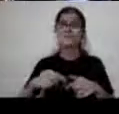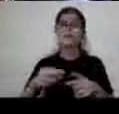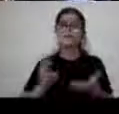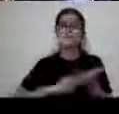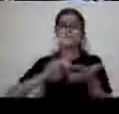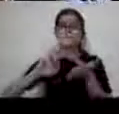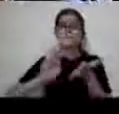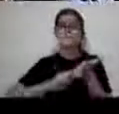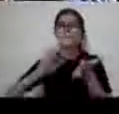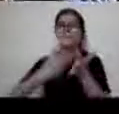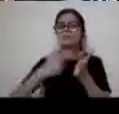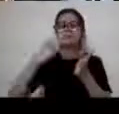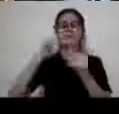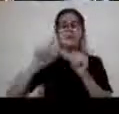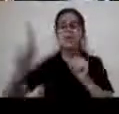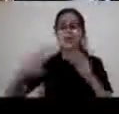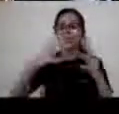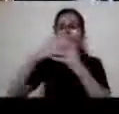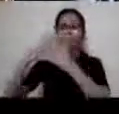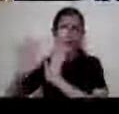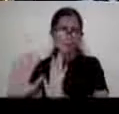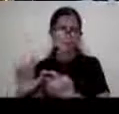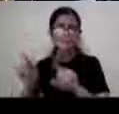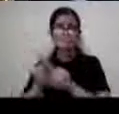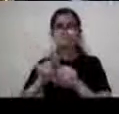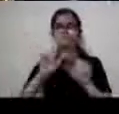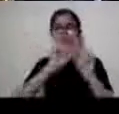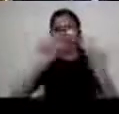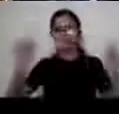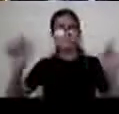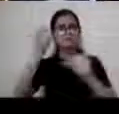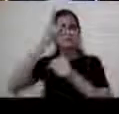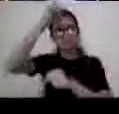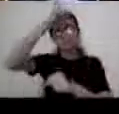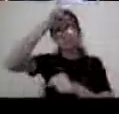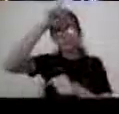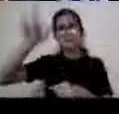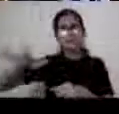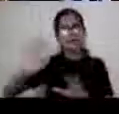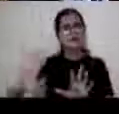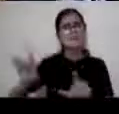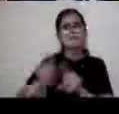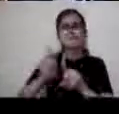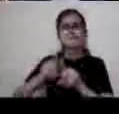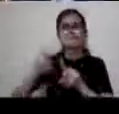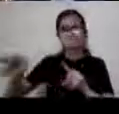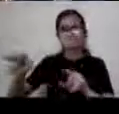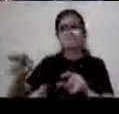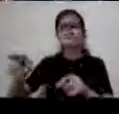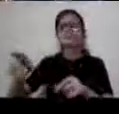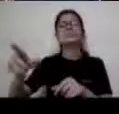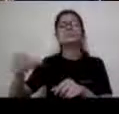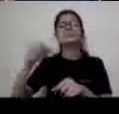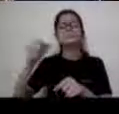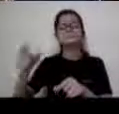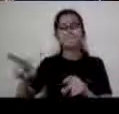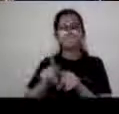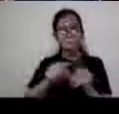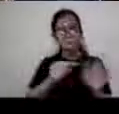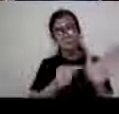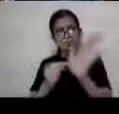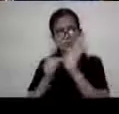It is the only concentration camp memorial site in Germany which is still having a gas chamber and is still showing